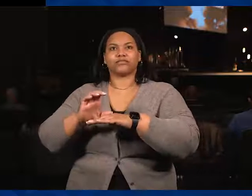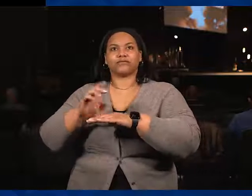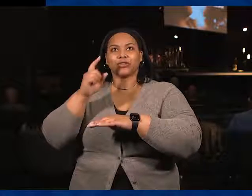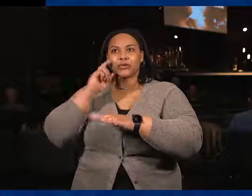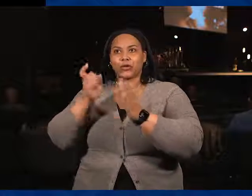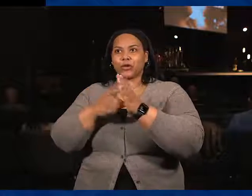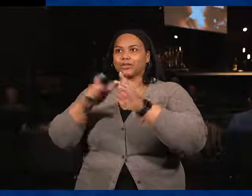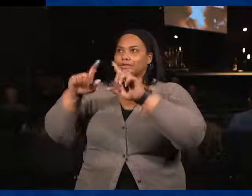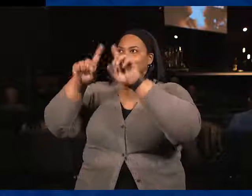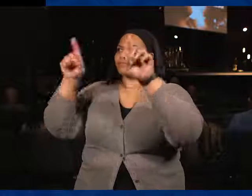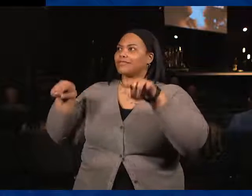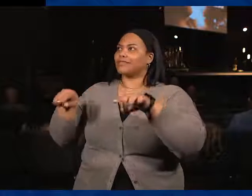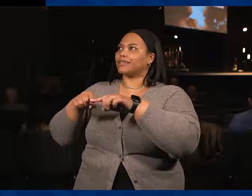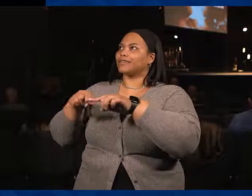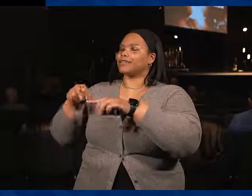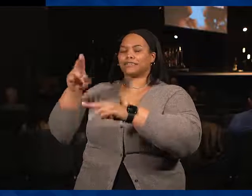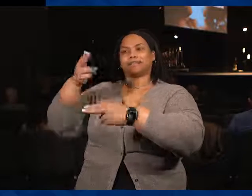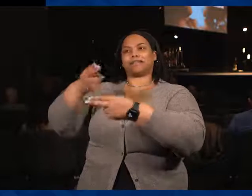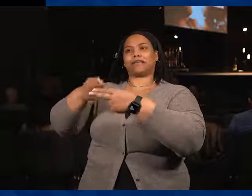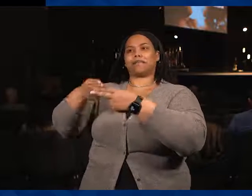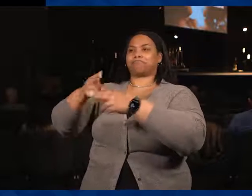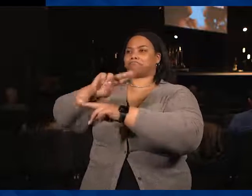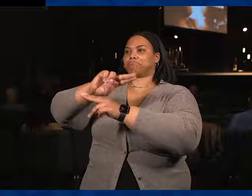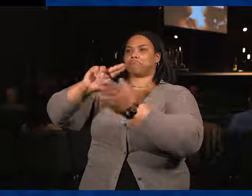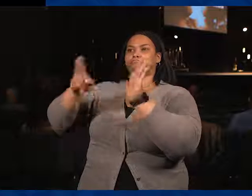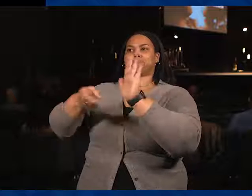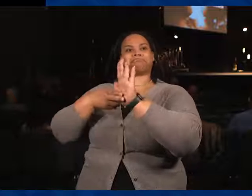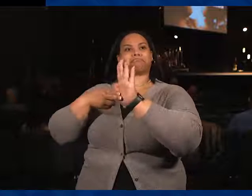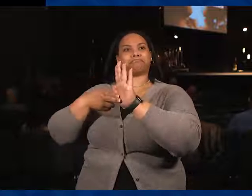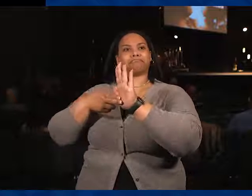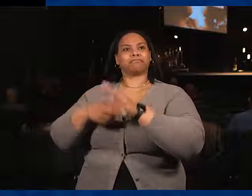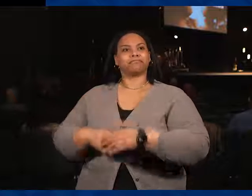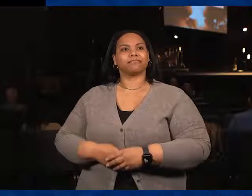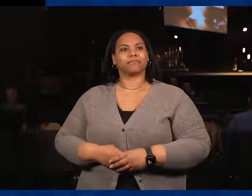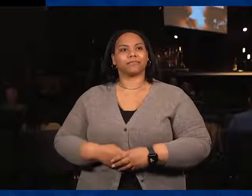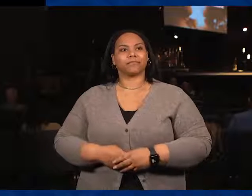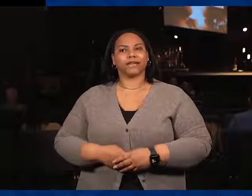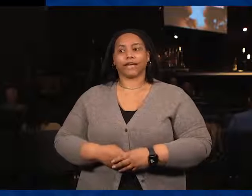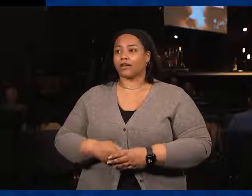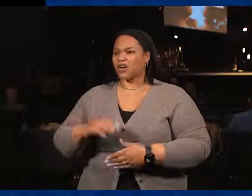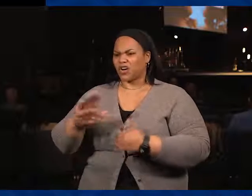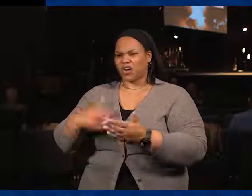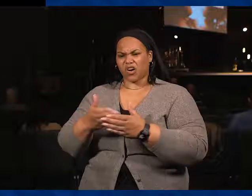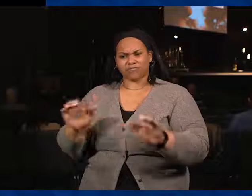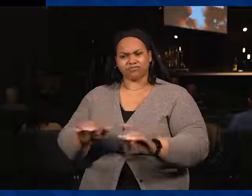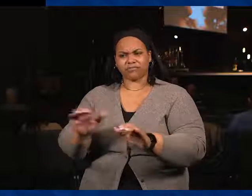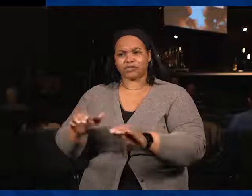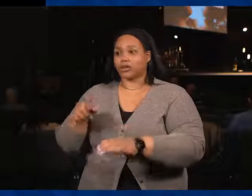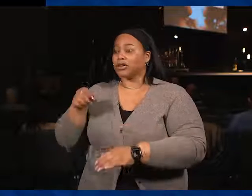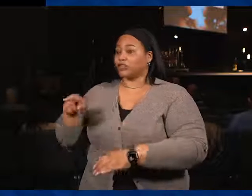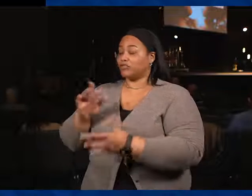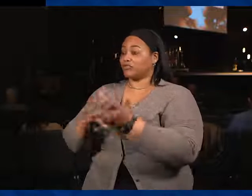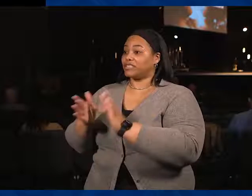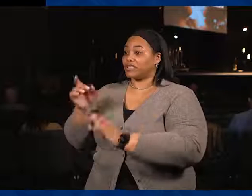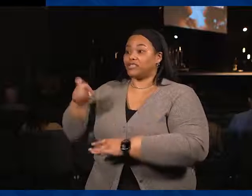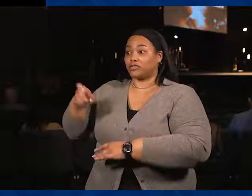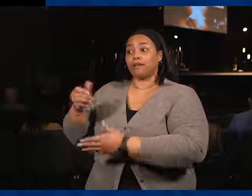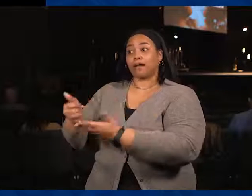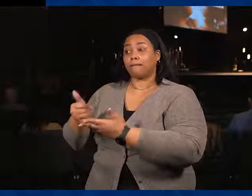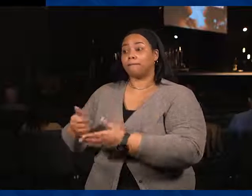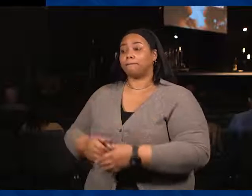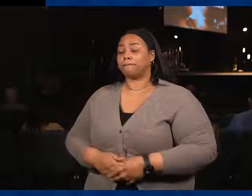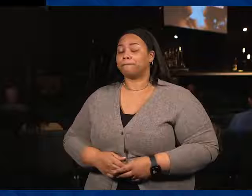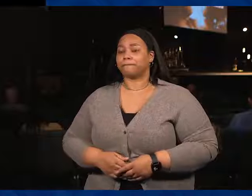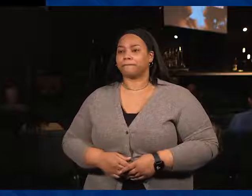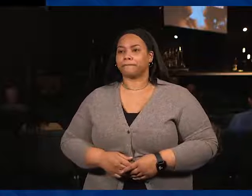on it. And because of what he's done, we need you to hook him up." Jesus agrees, makes his